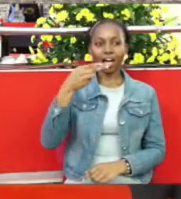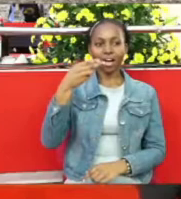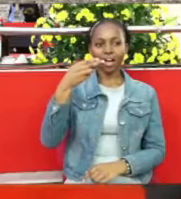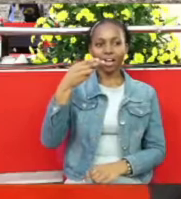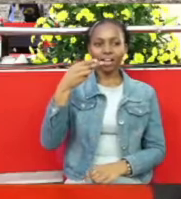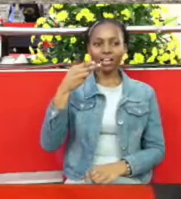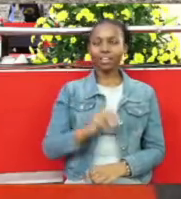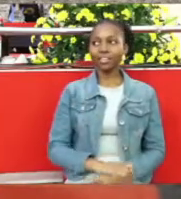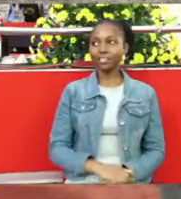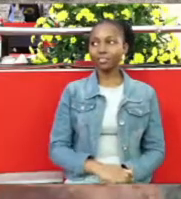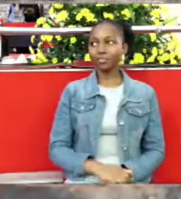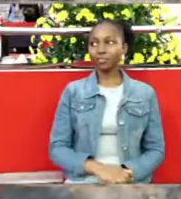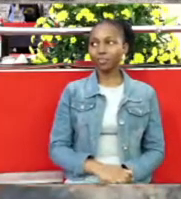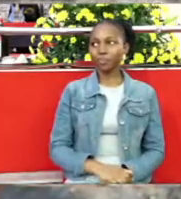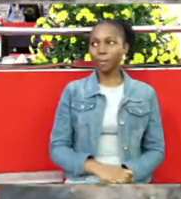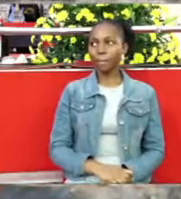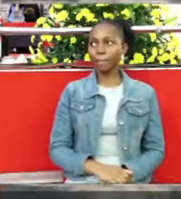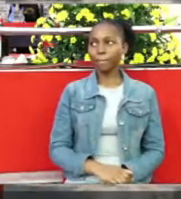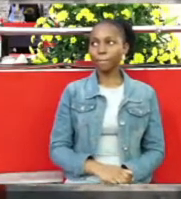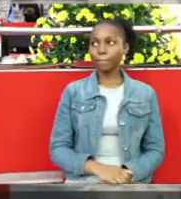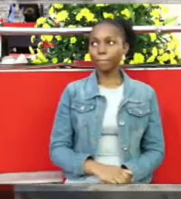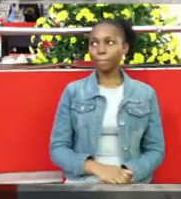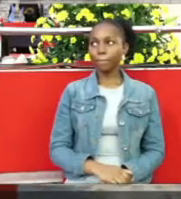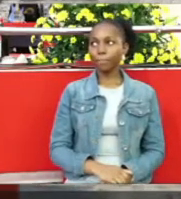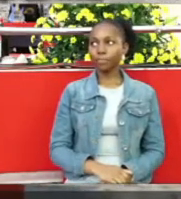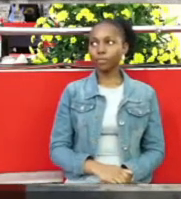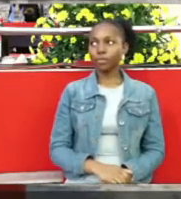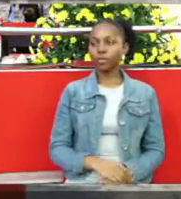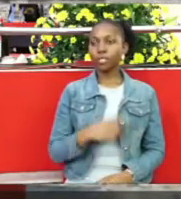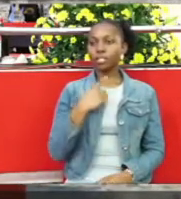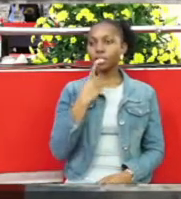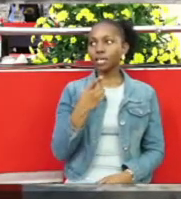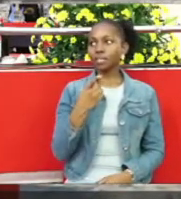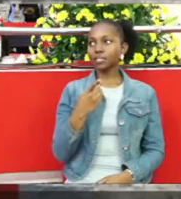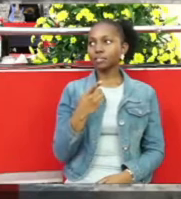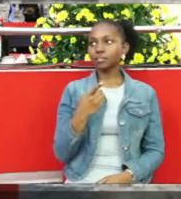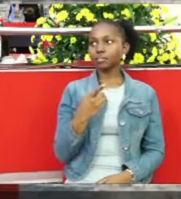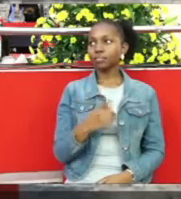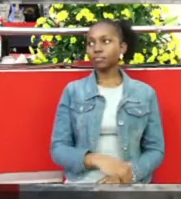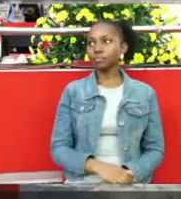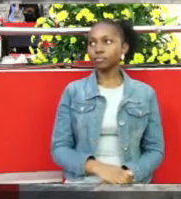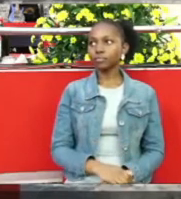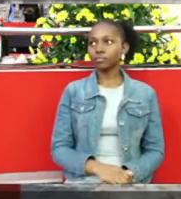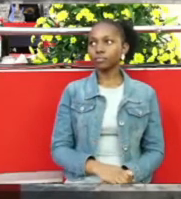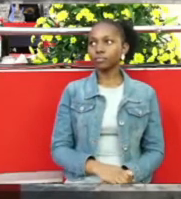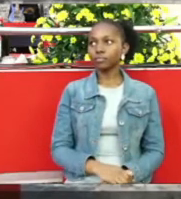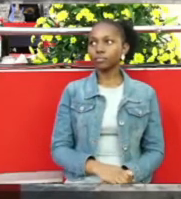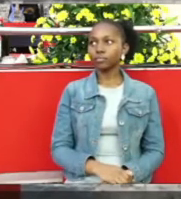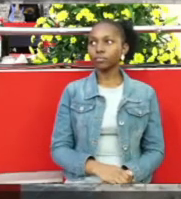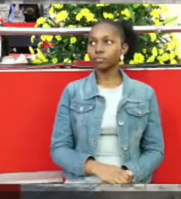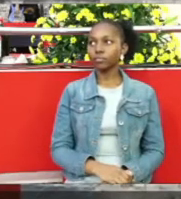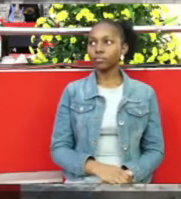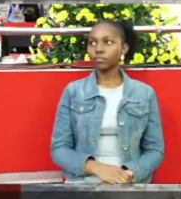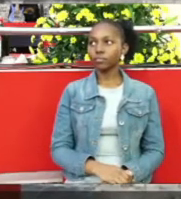kwa Isaiah 66, 1, 2. Which also says, this is what the Lord says. Bindivo Bwana